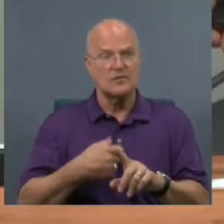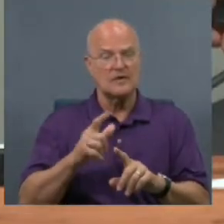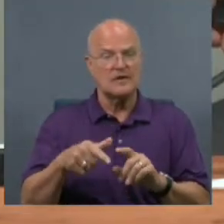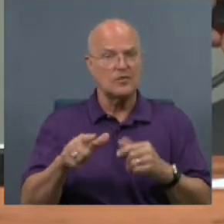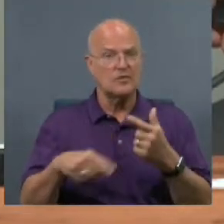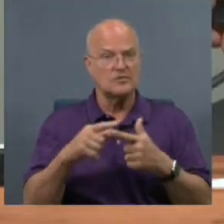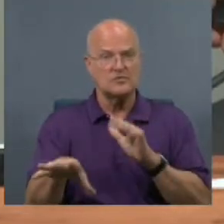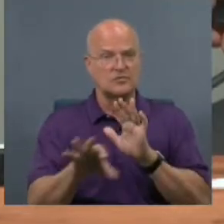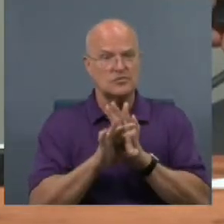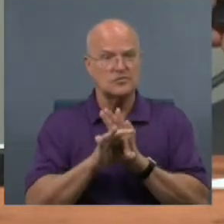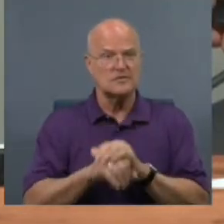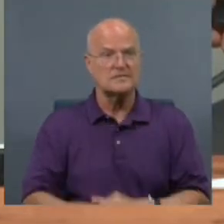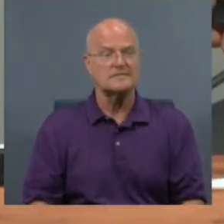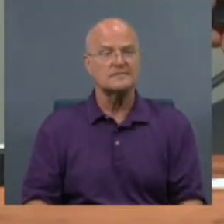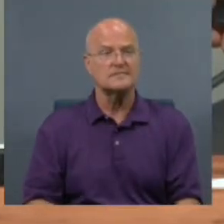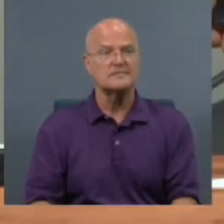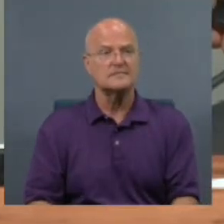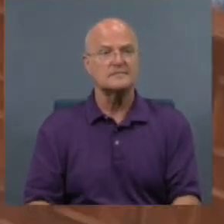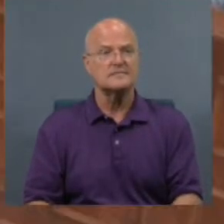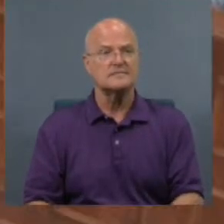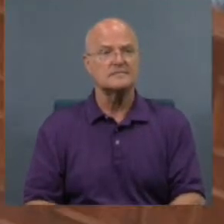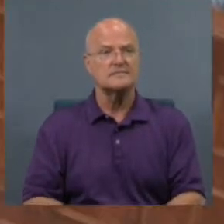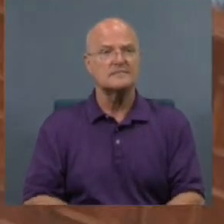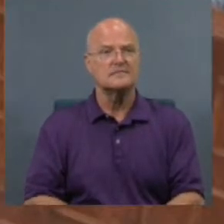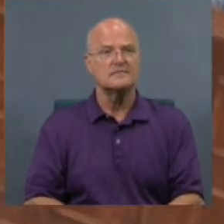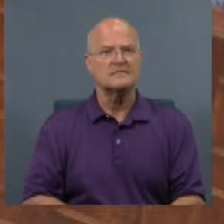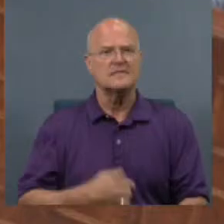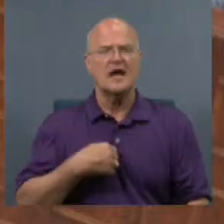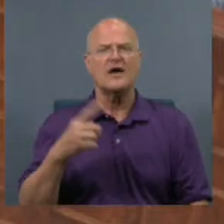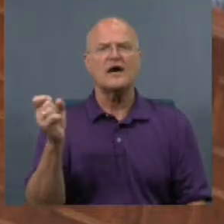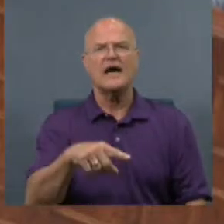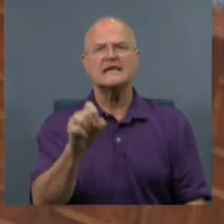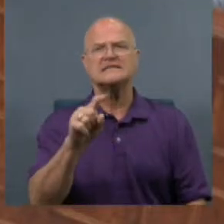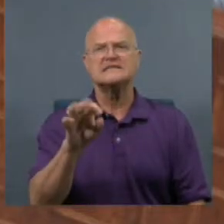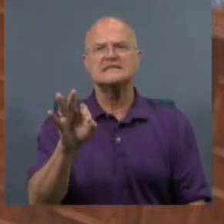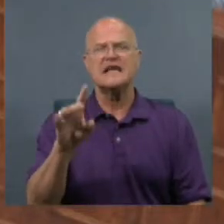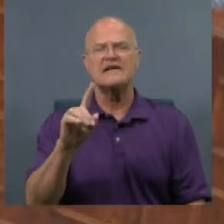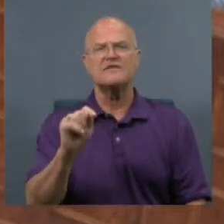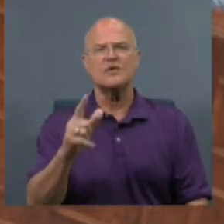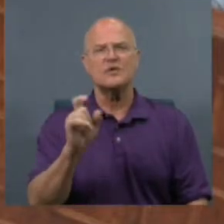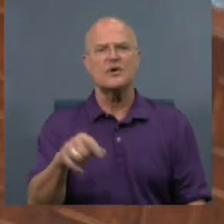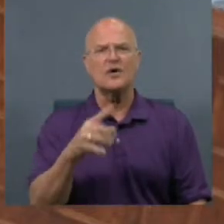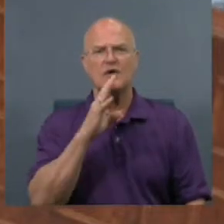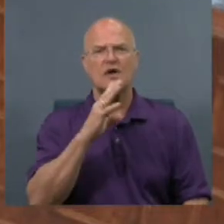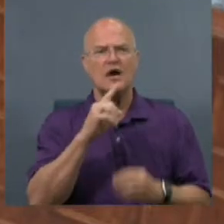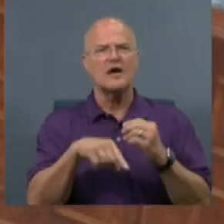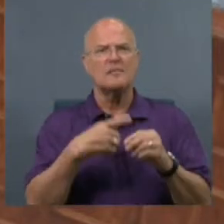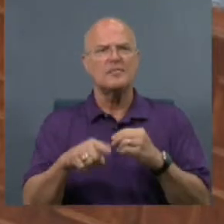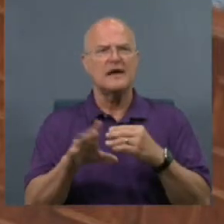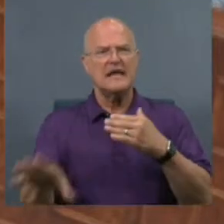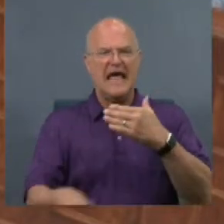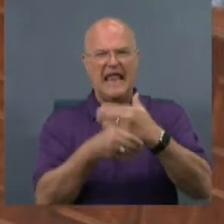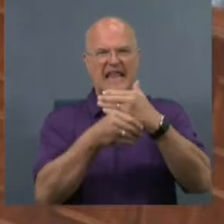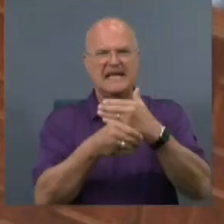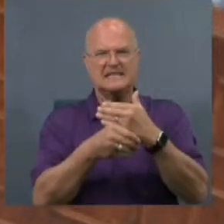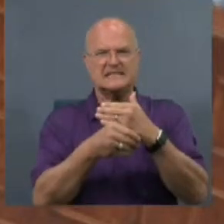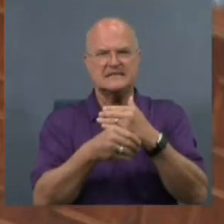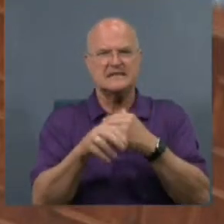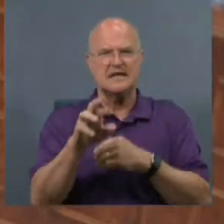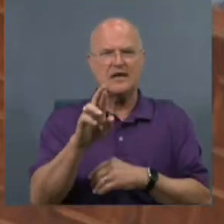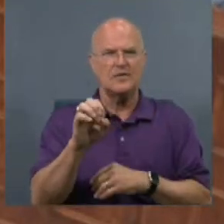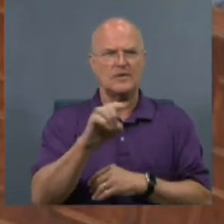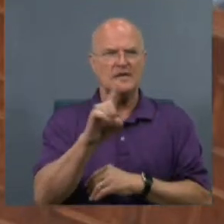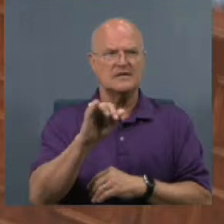when you choose. Could I ask staff a quick question? Sure, I think I know the answer to this. We're talking about annexing this and